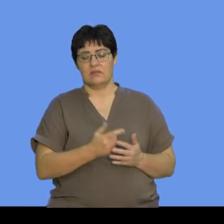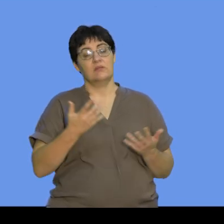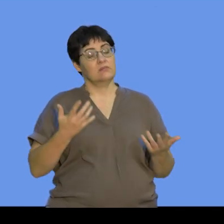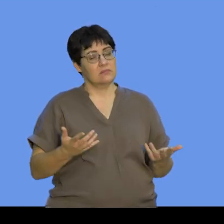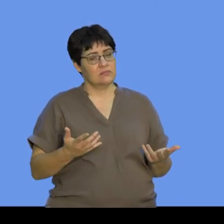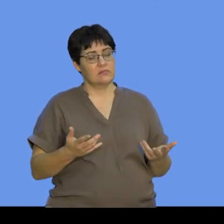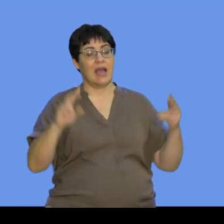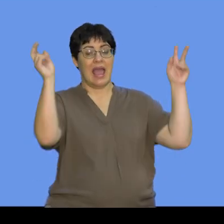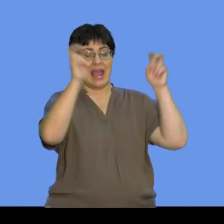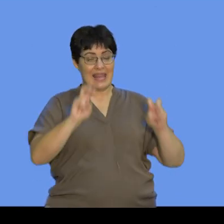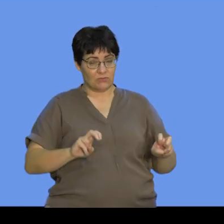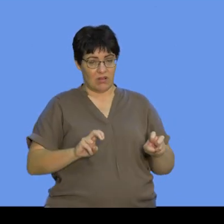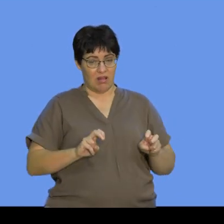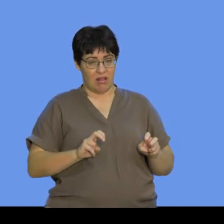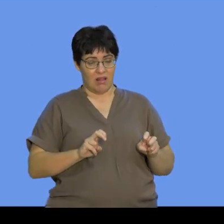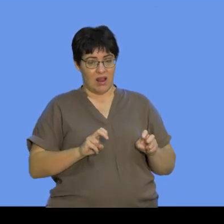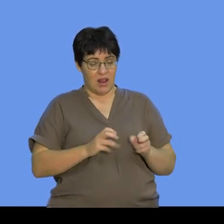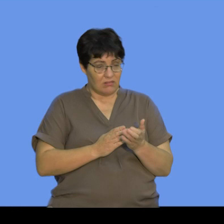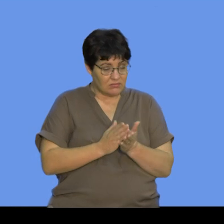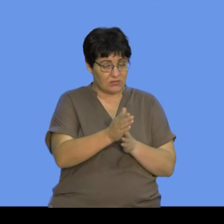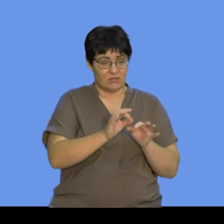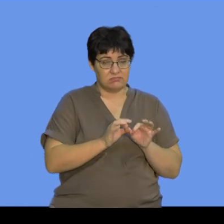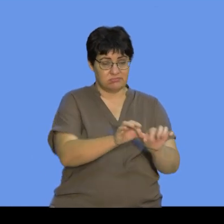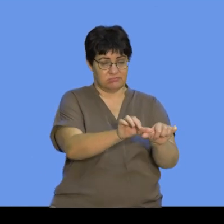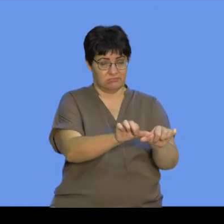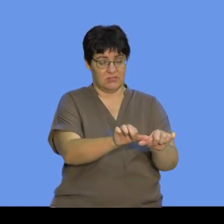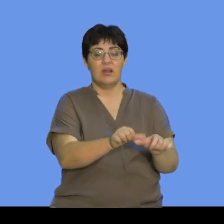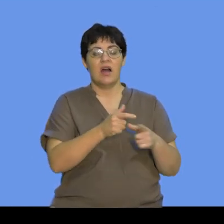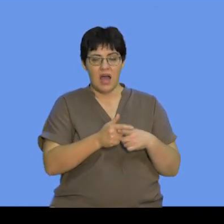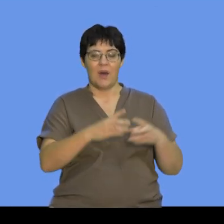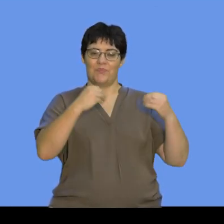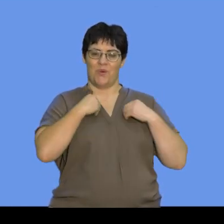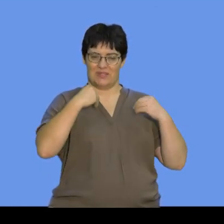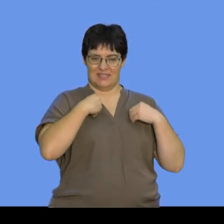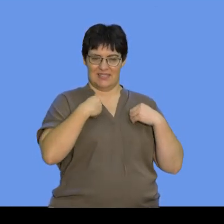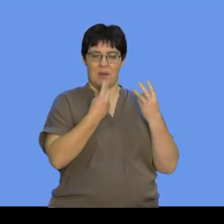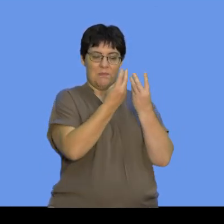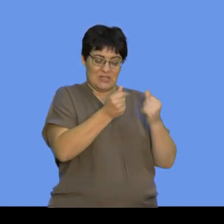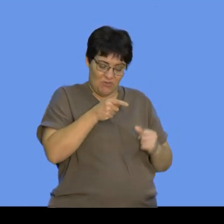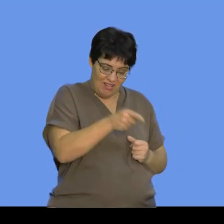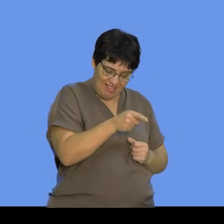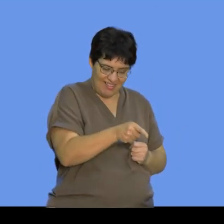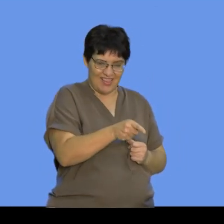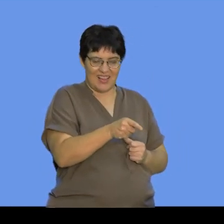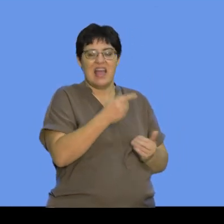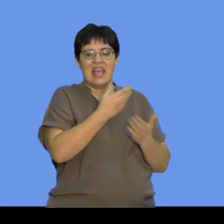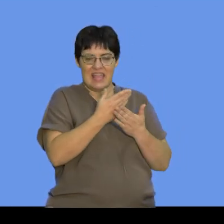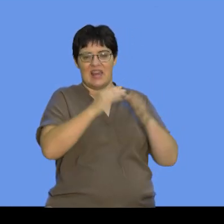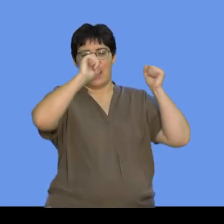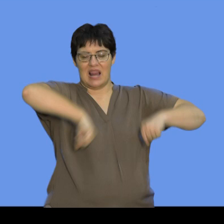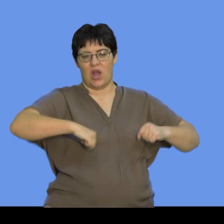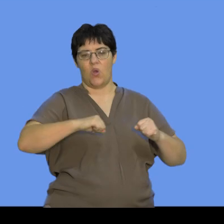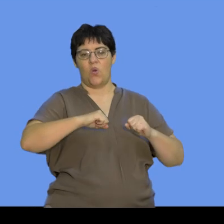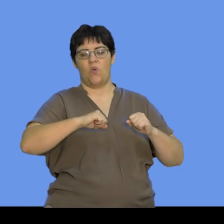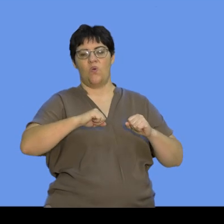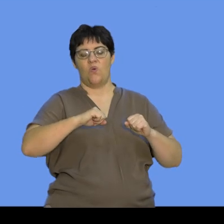electrical conductivity is by definition a property that has to do with the material being able to allow electric charge